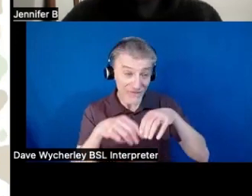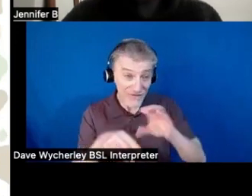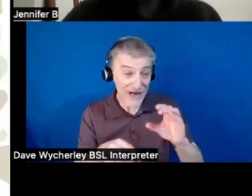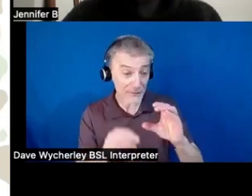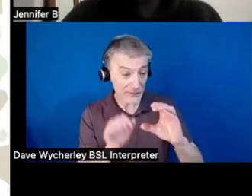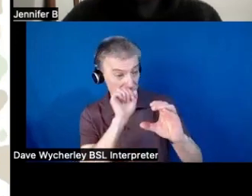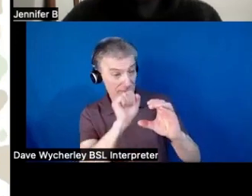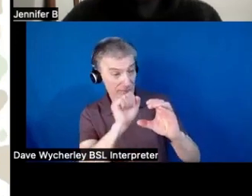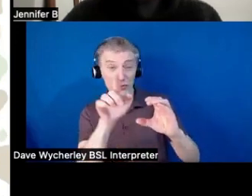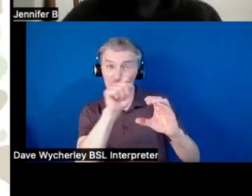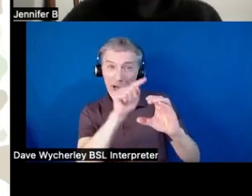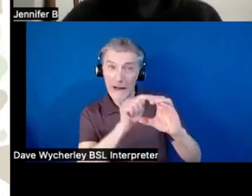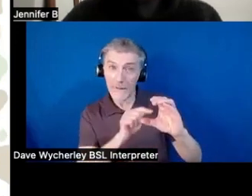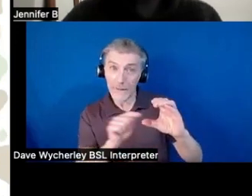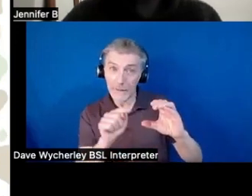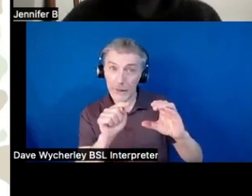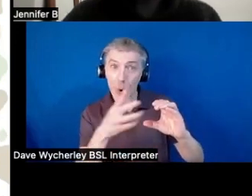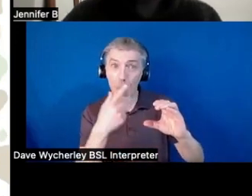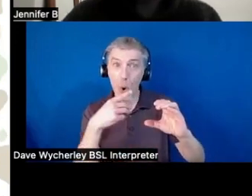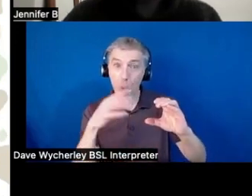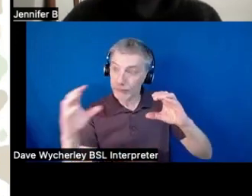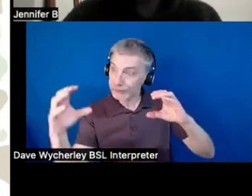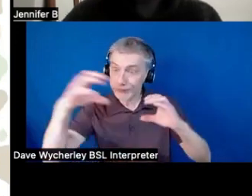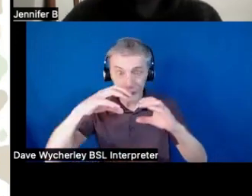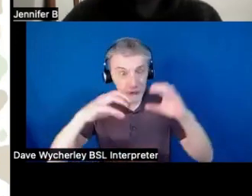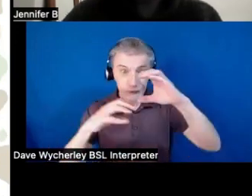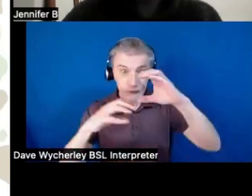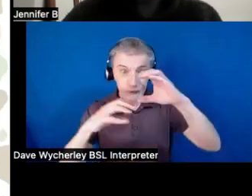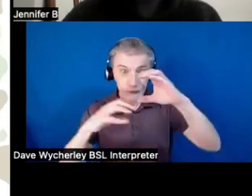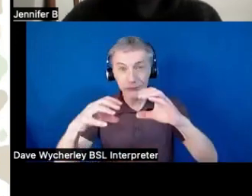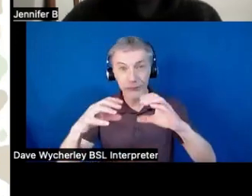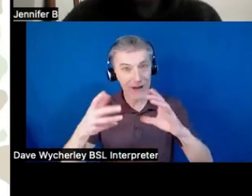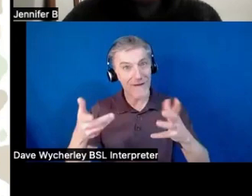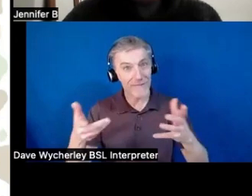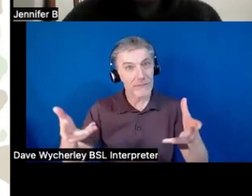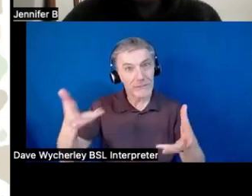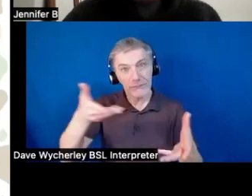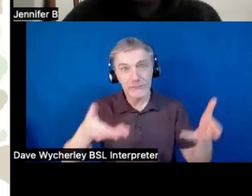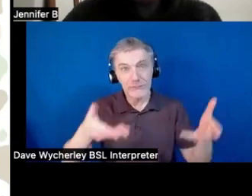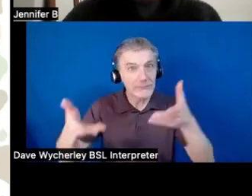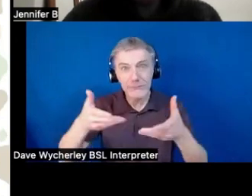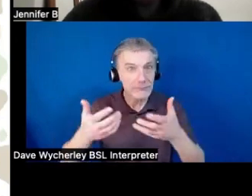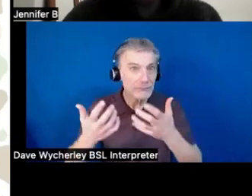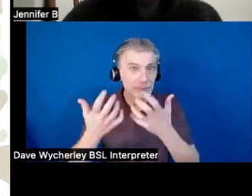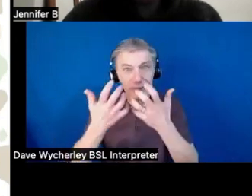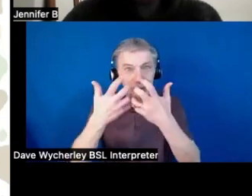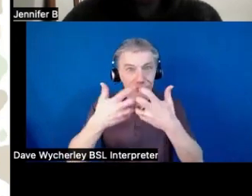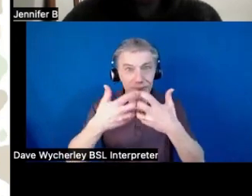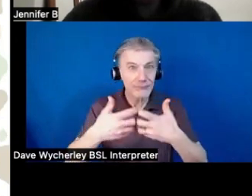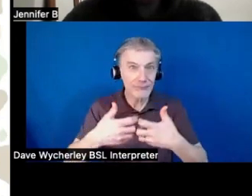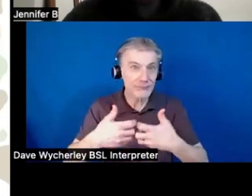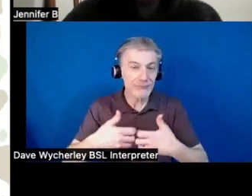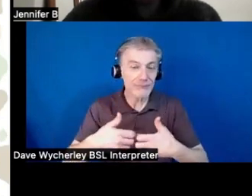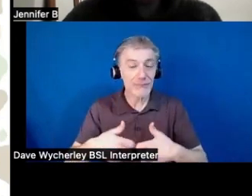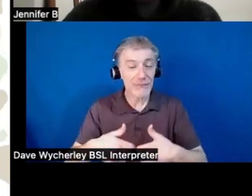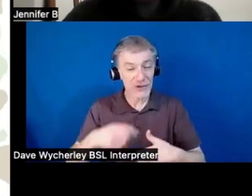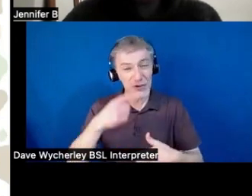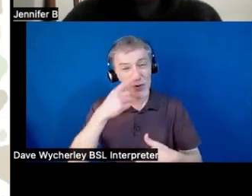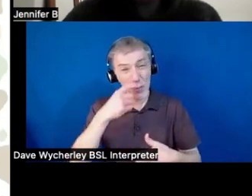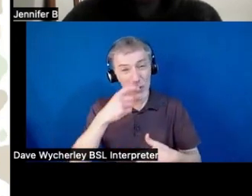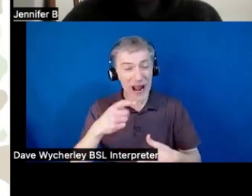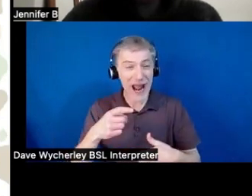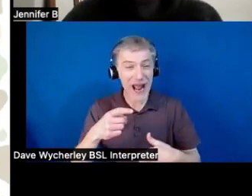actually has a wonderful short story that I think manages to do this thing. It meshes fragments with also ideas of like